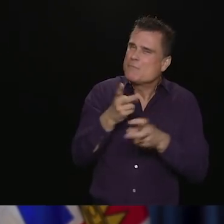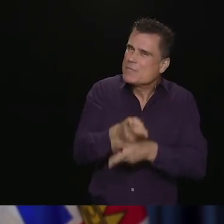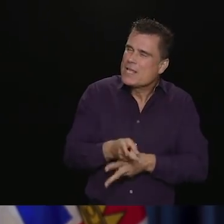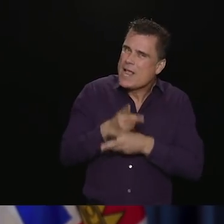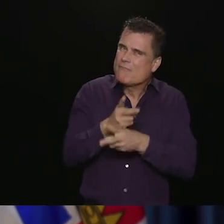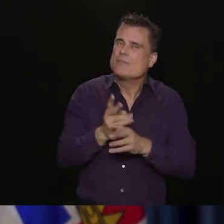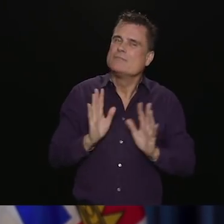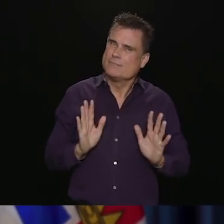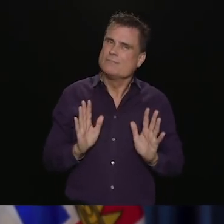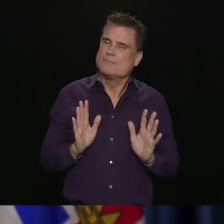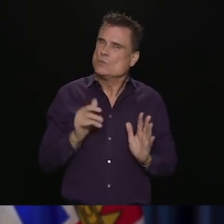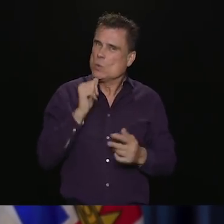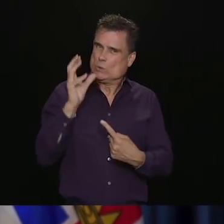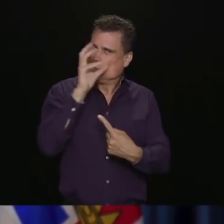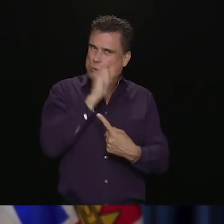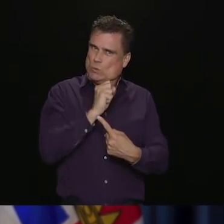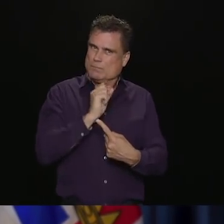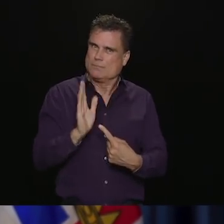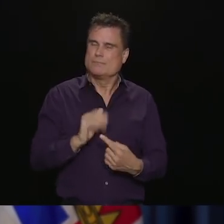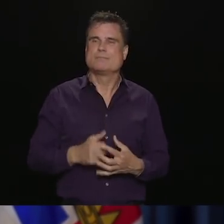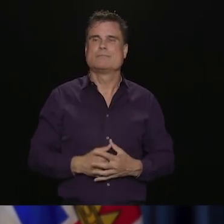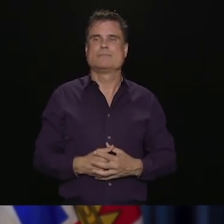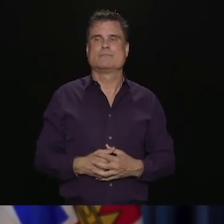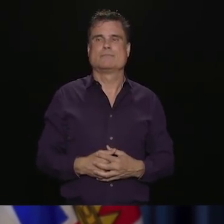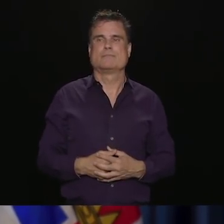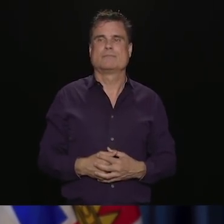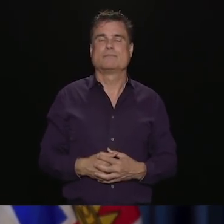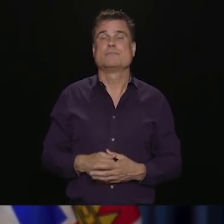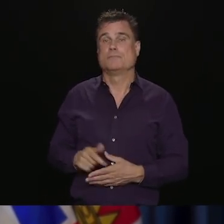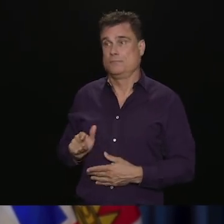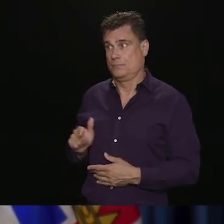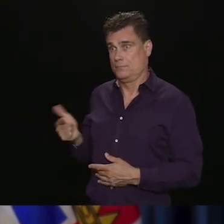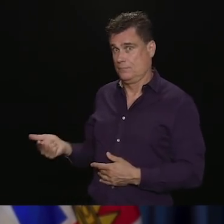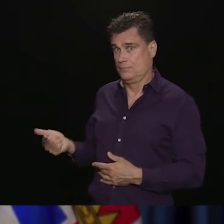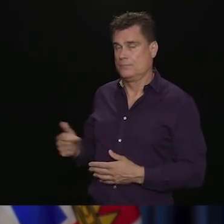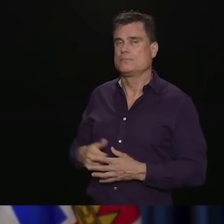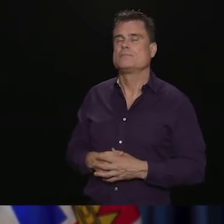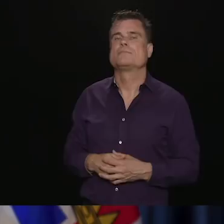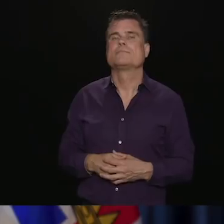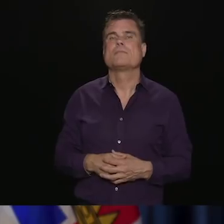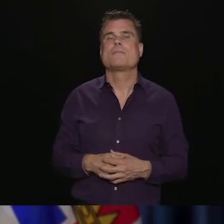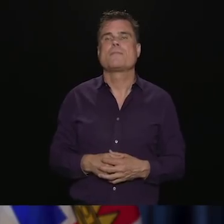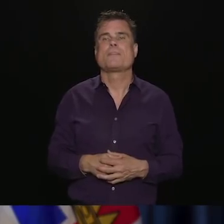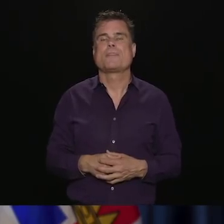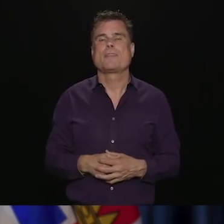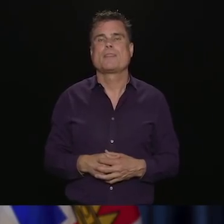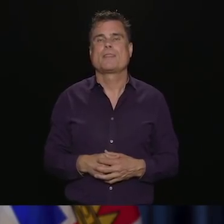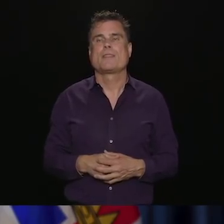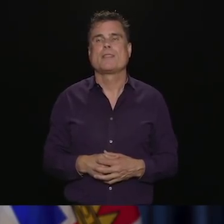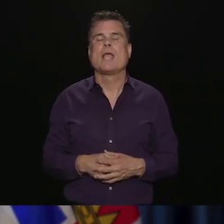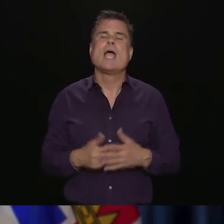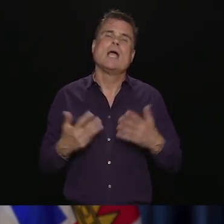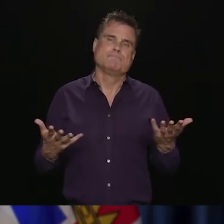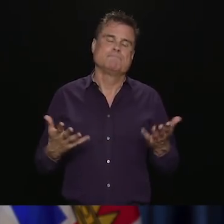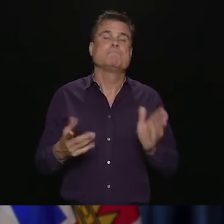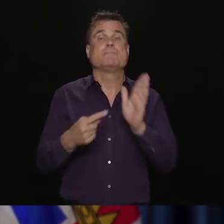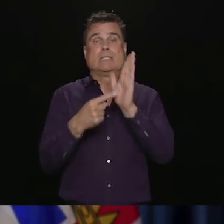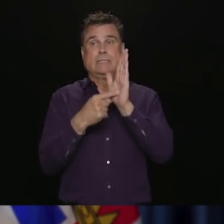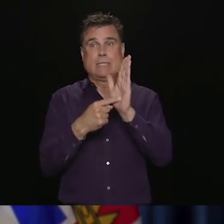Well, just to say at the border, Marcella, I think we can look at it pretty much at the Canada-US border. If people